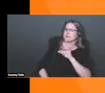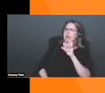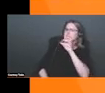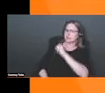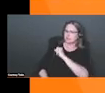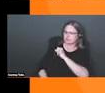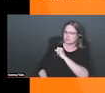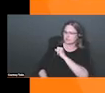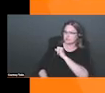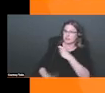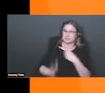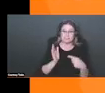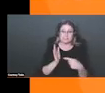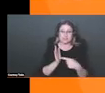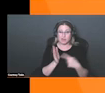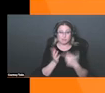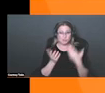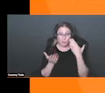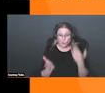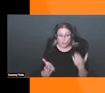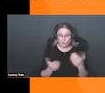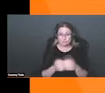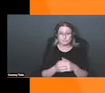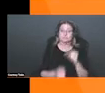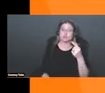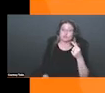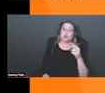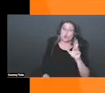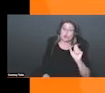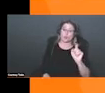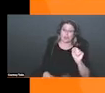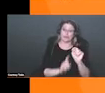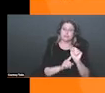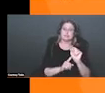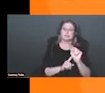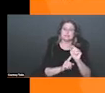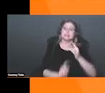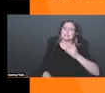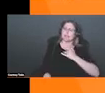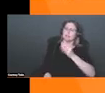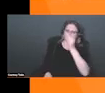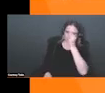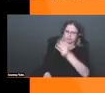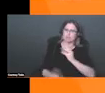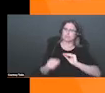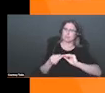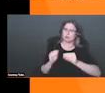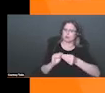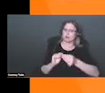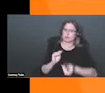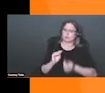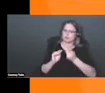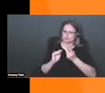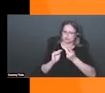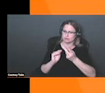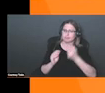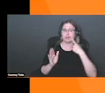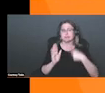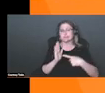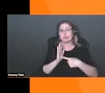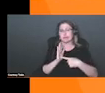even know. For grant applications, they'll usually tell you a number, and maybe they're going to give,